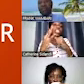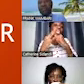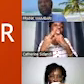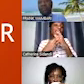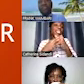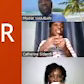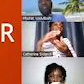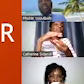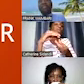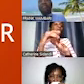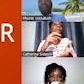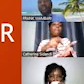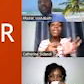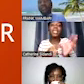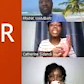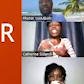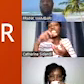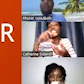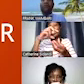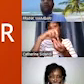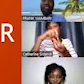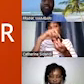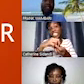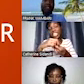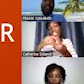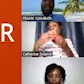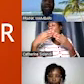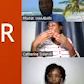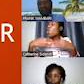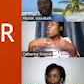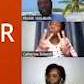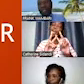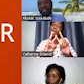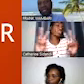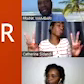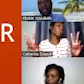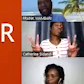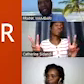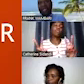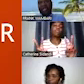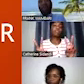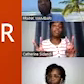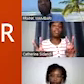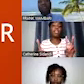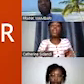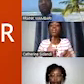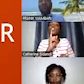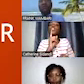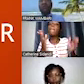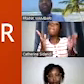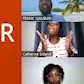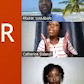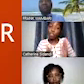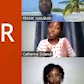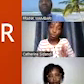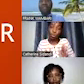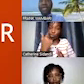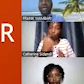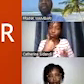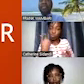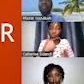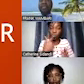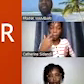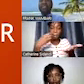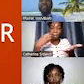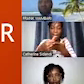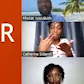the shilling lost value considerably a lot. And therefore, for somebody who is buying things